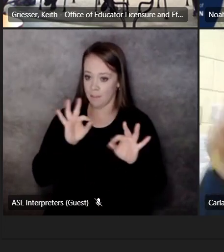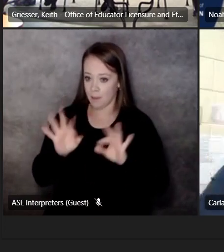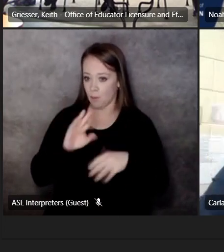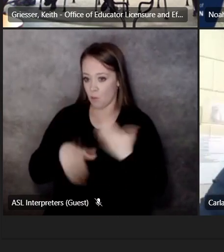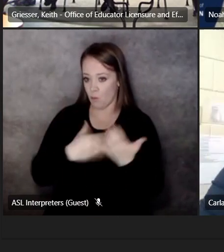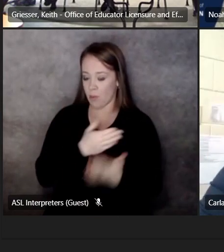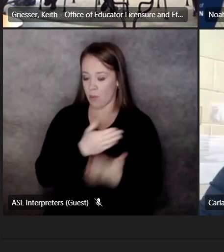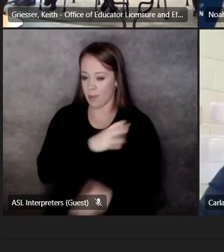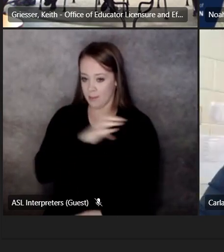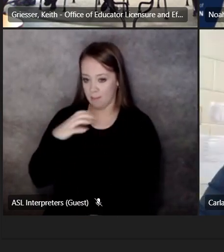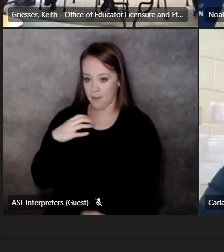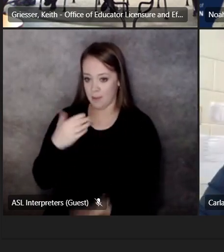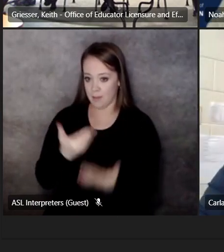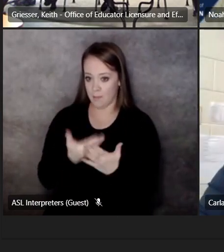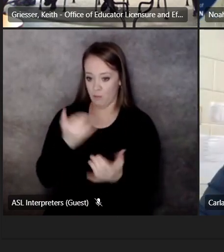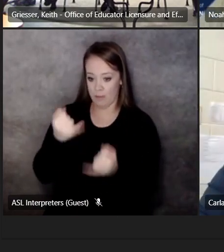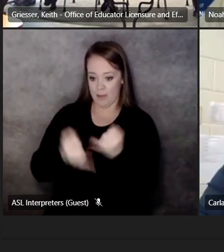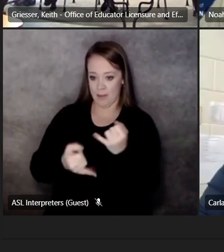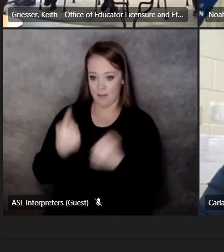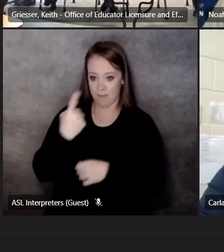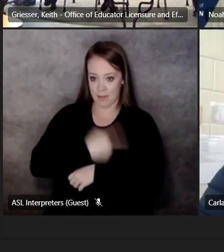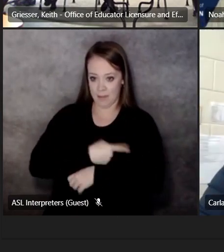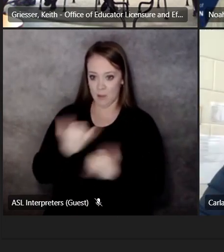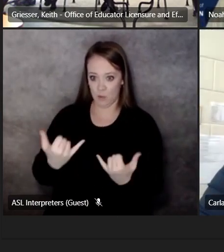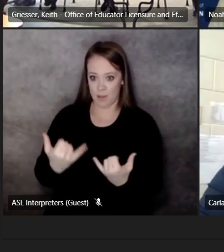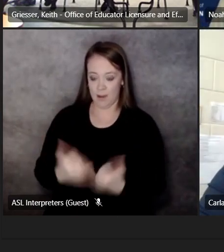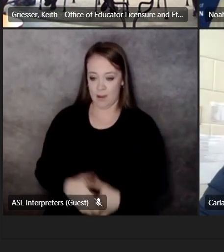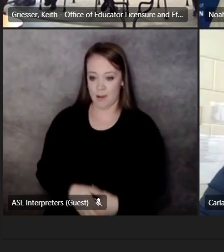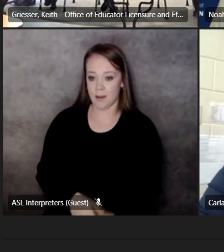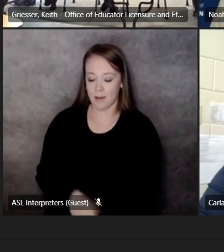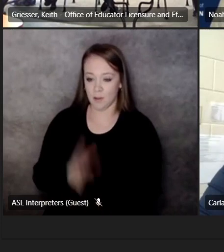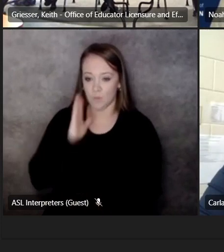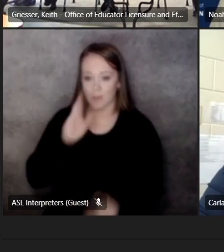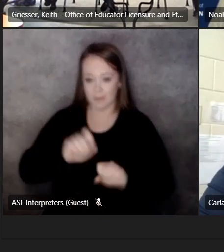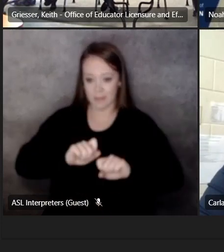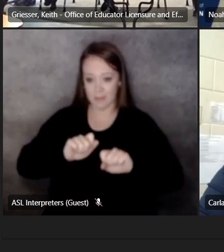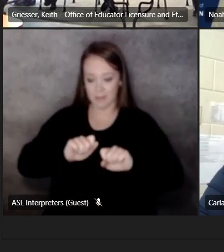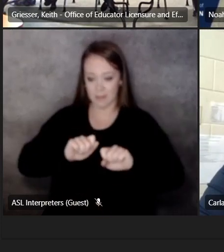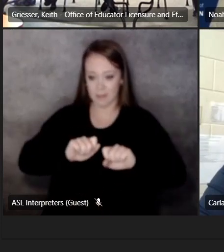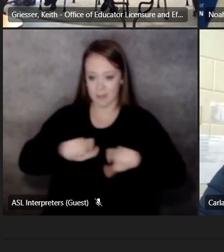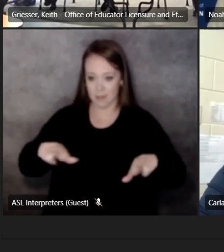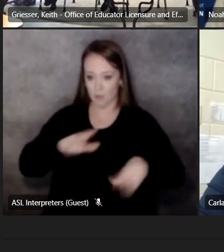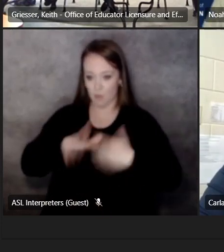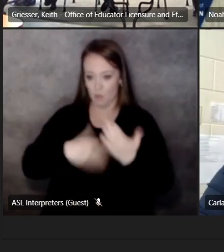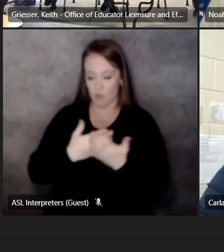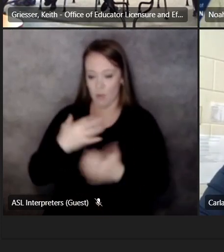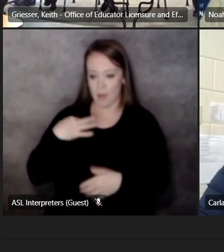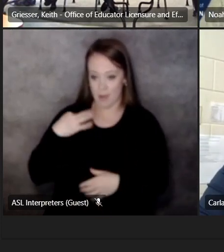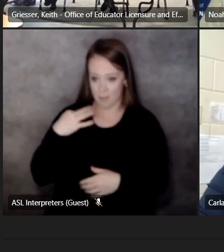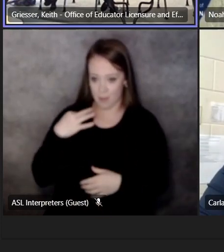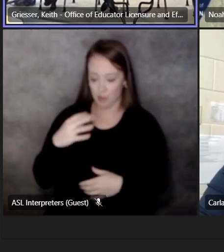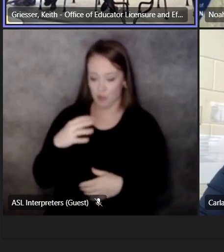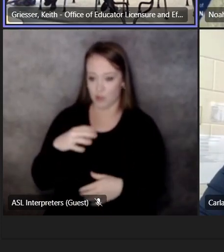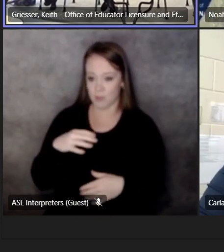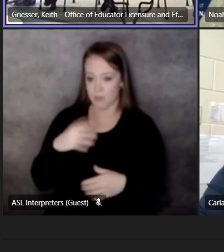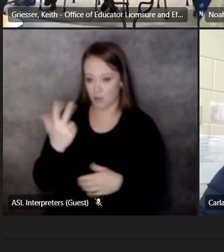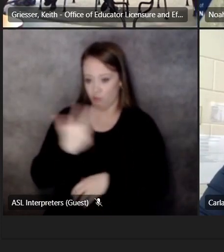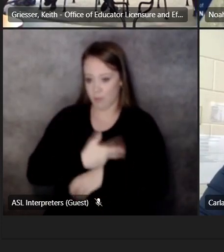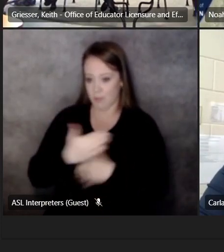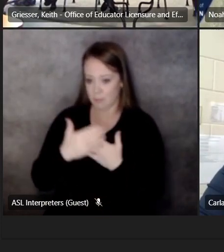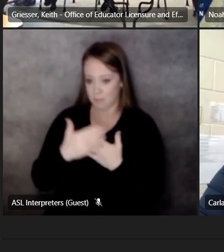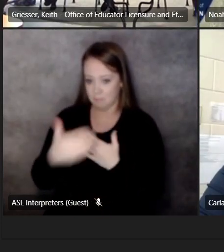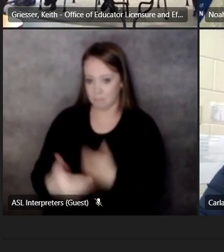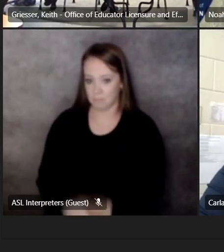deadline per the regulation that 3 days following the window, those applications will be sent to the committee. Does anyone have any questions